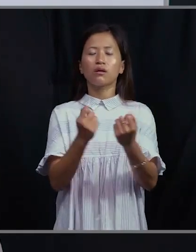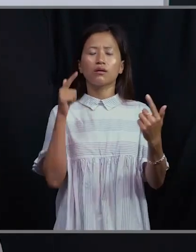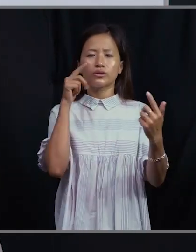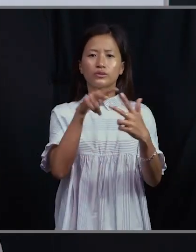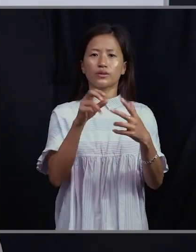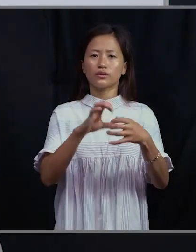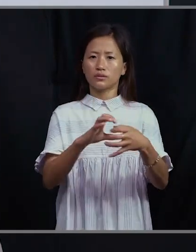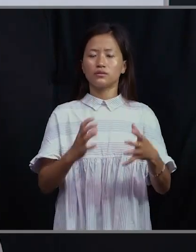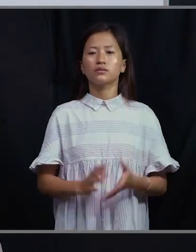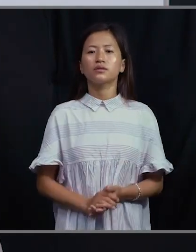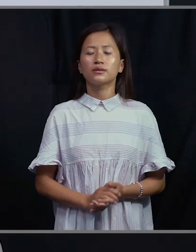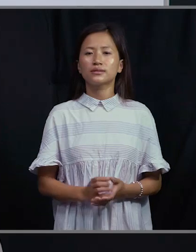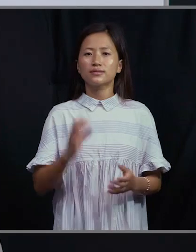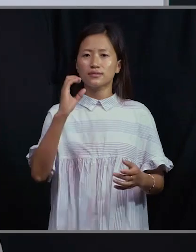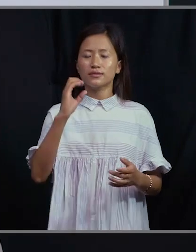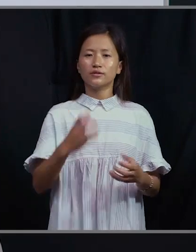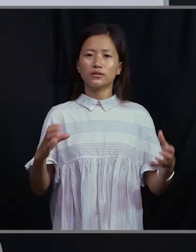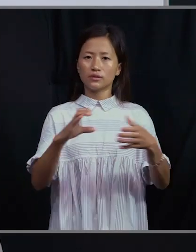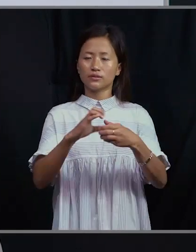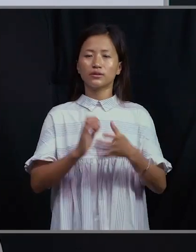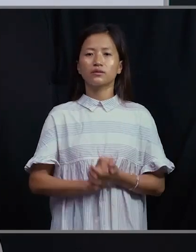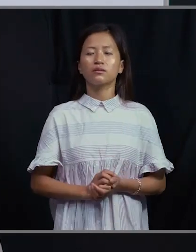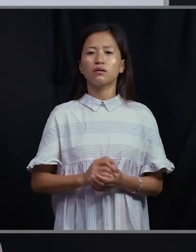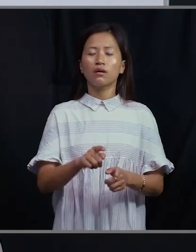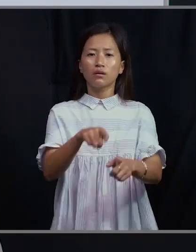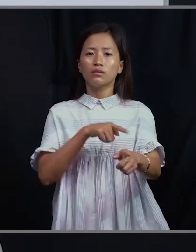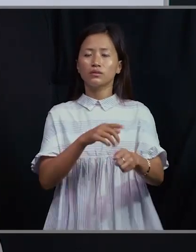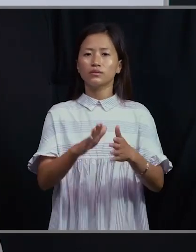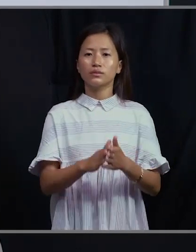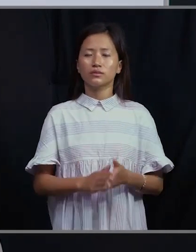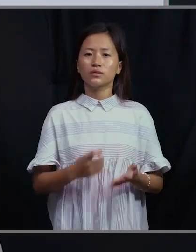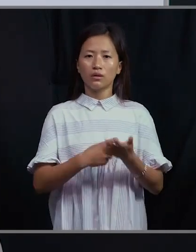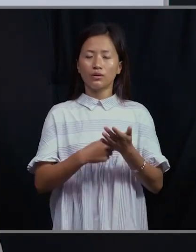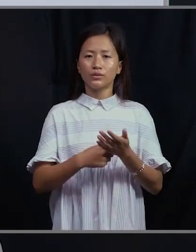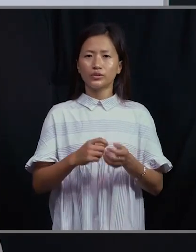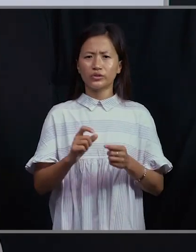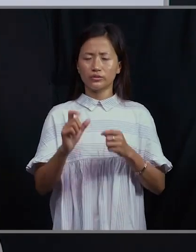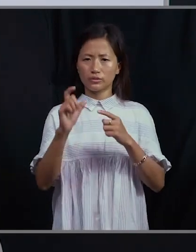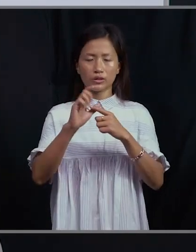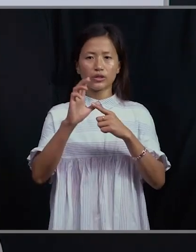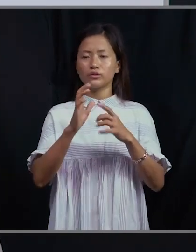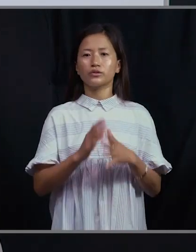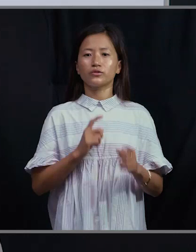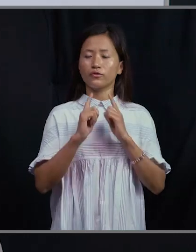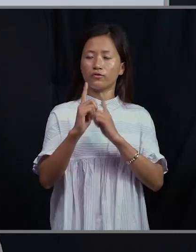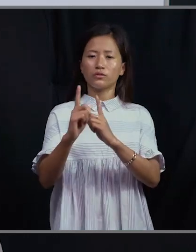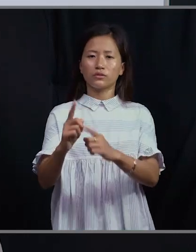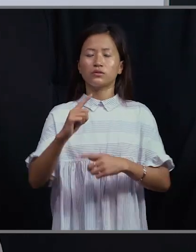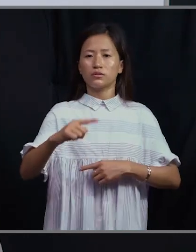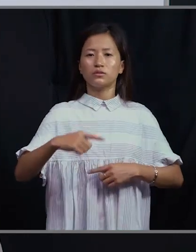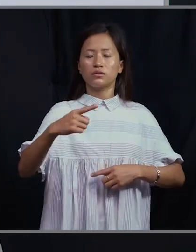a civil contract. And along with that, there are some religious rituals, okay, which follows later